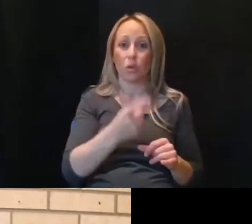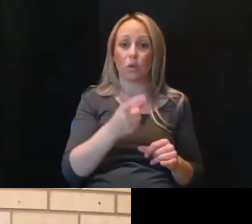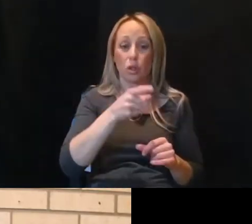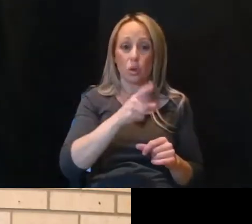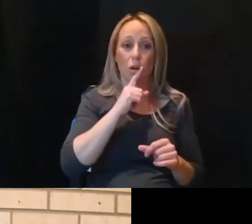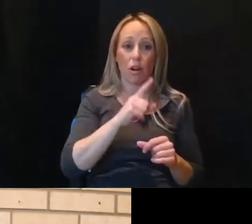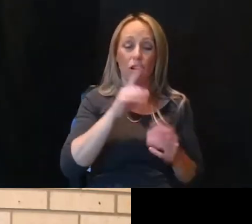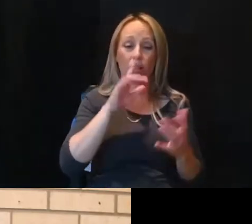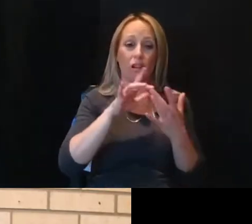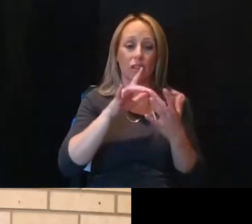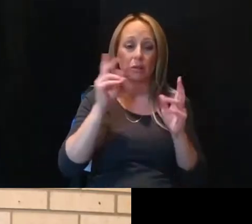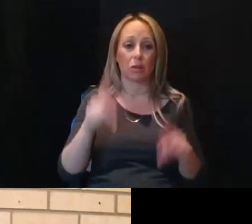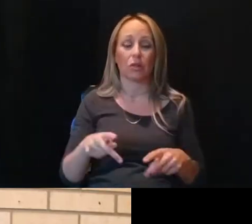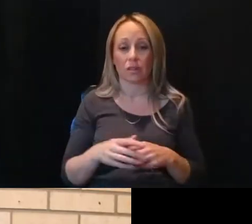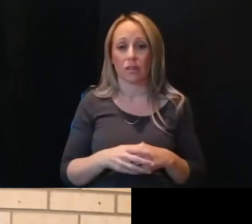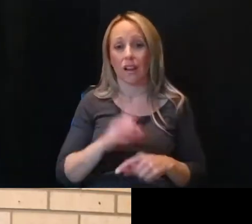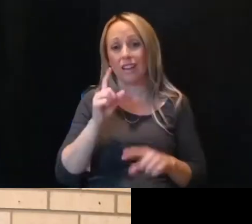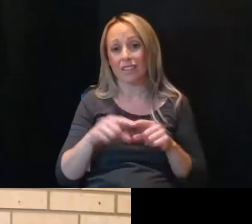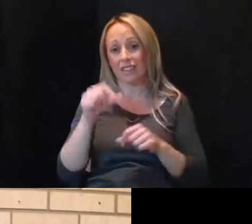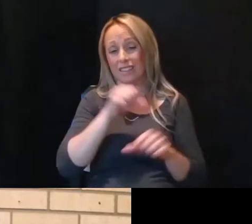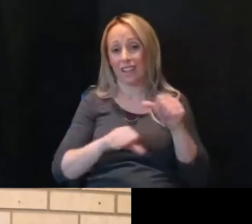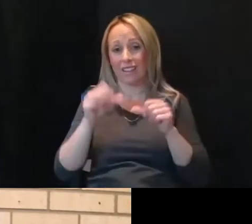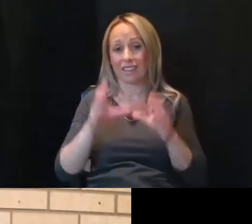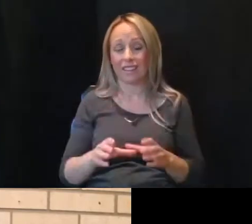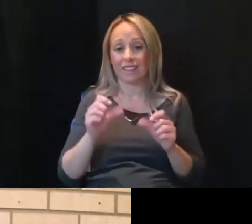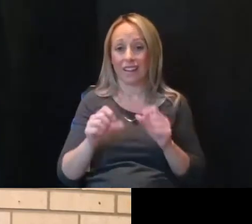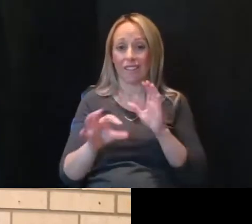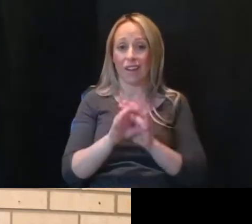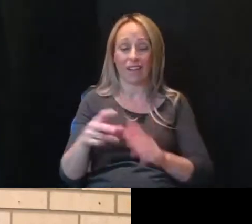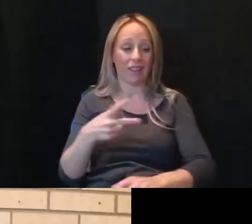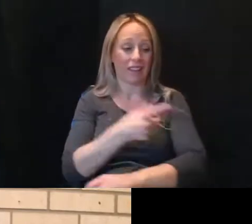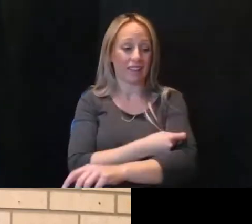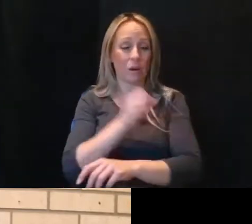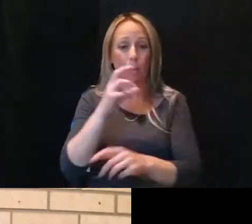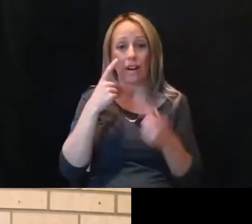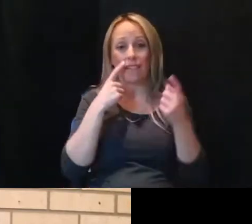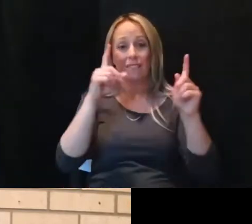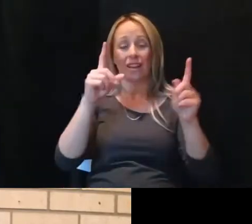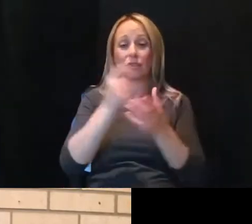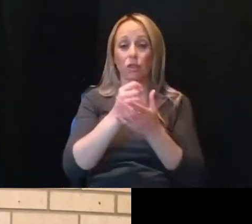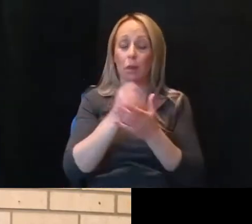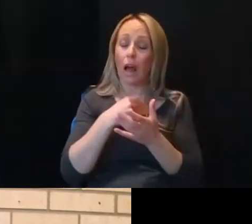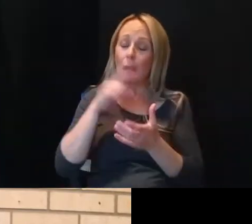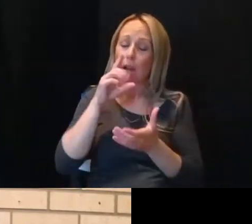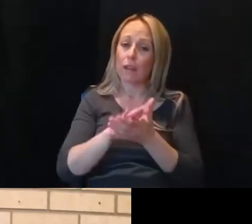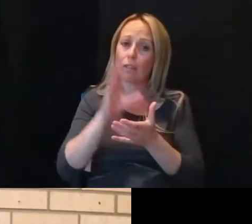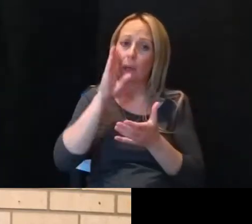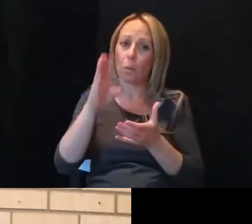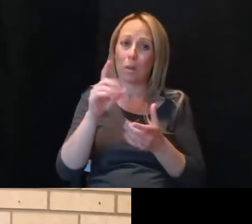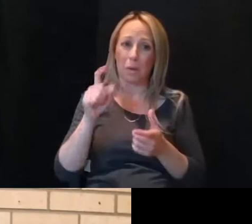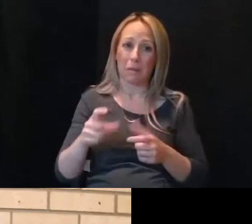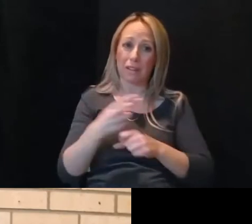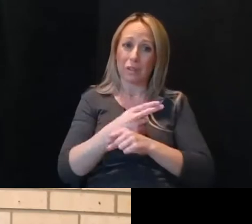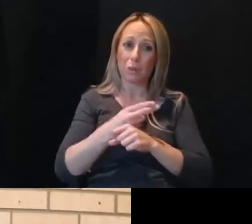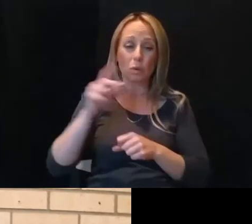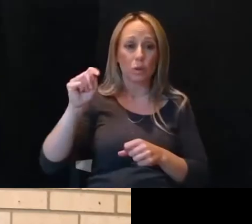contact. Until scientists find a vaccine or an effective treatment, and I believe they will, we must use the tools we